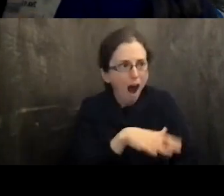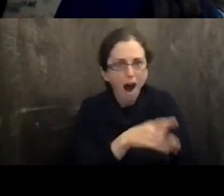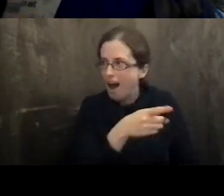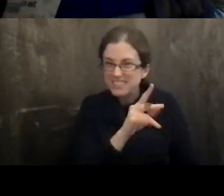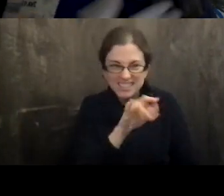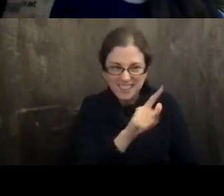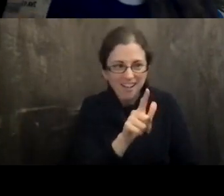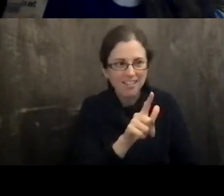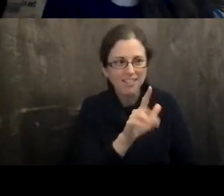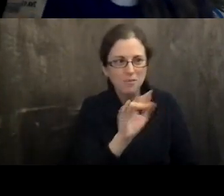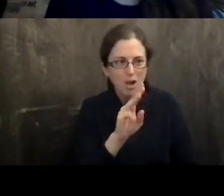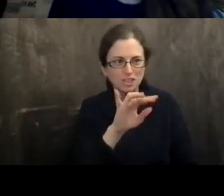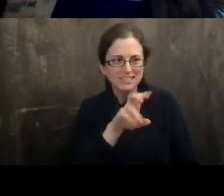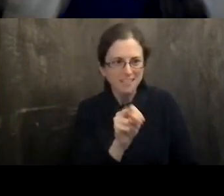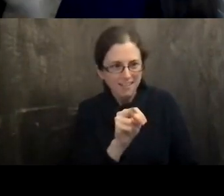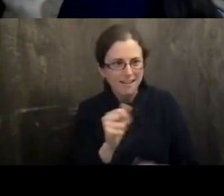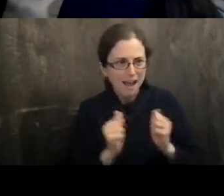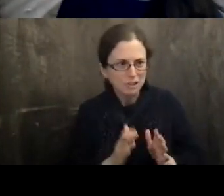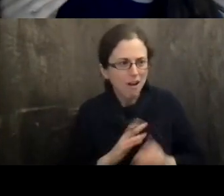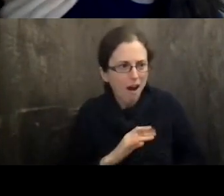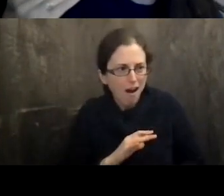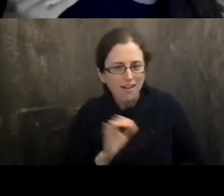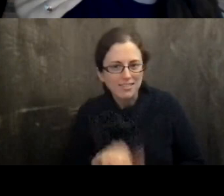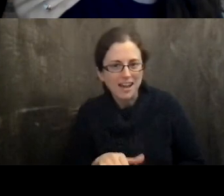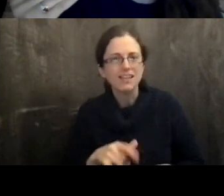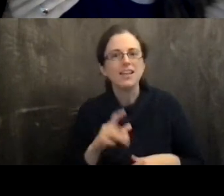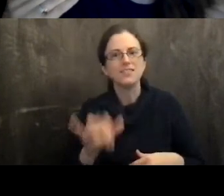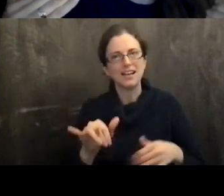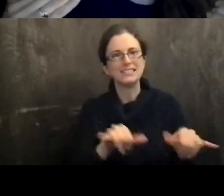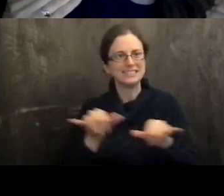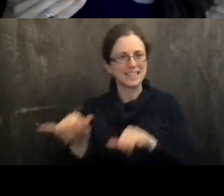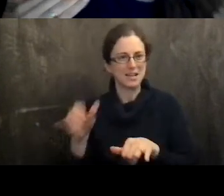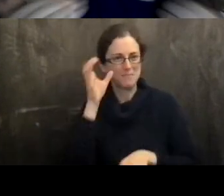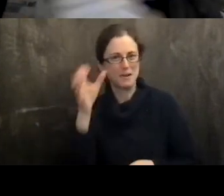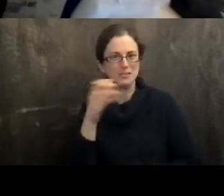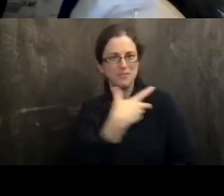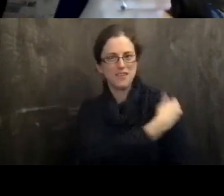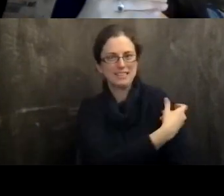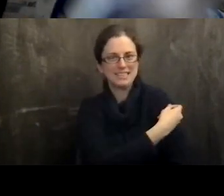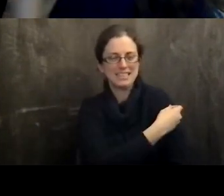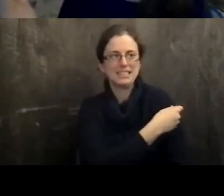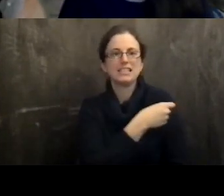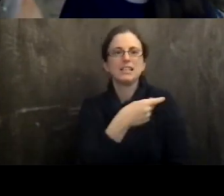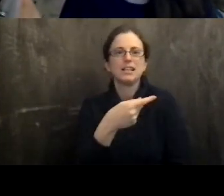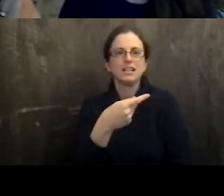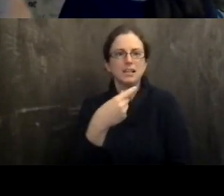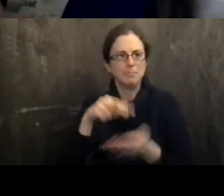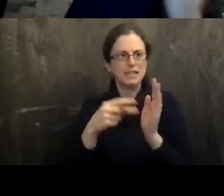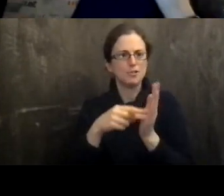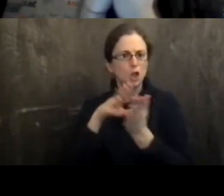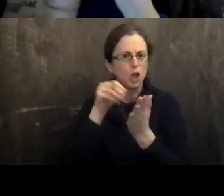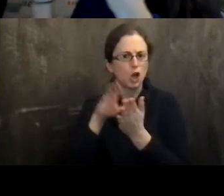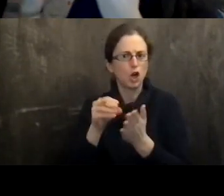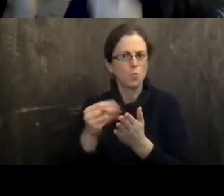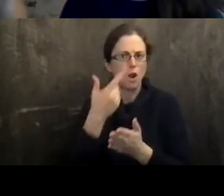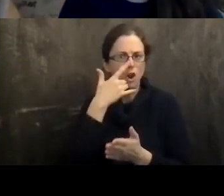Washington. That's what a vaccine does. It teaches the body to recognize a germ before your body ever sees it, so that